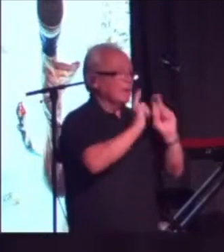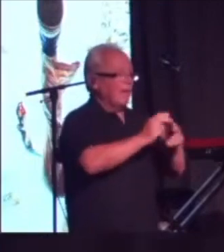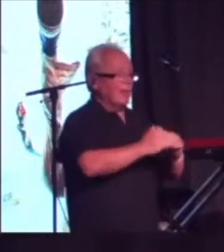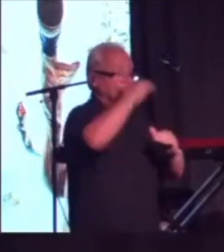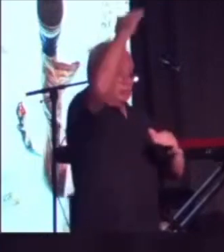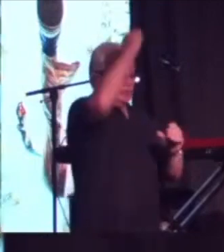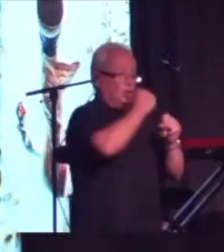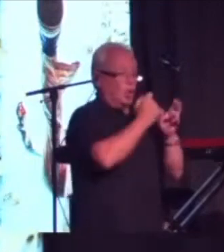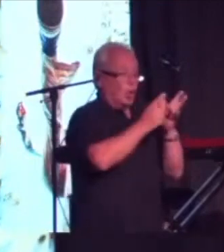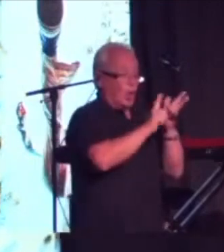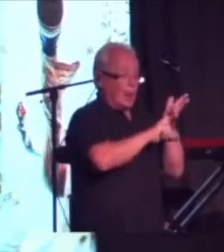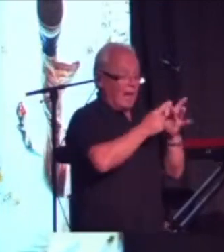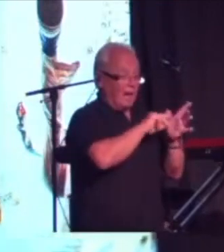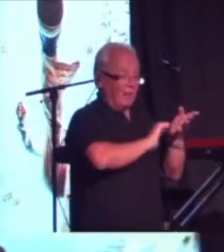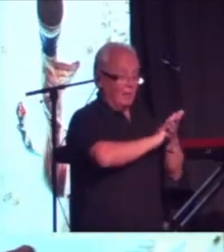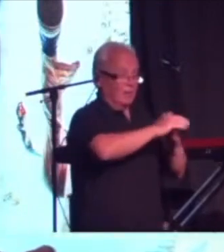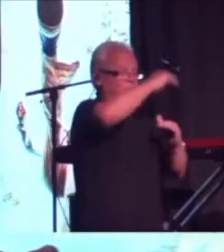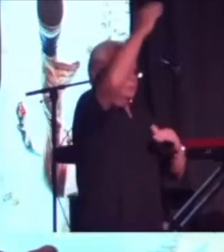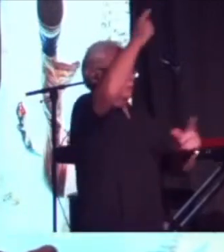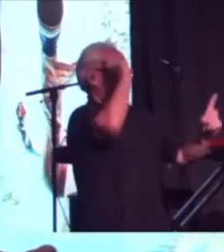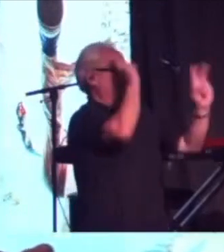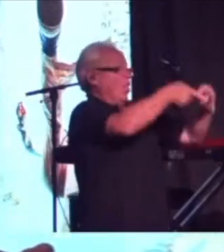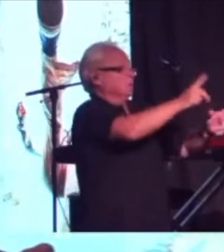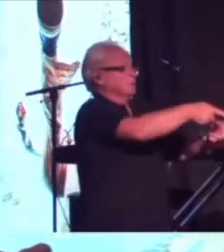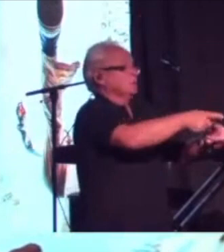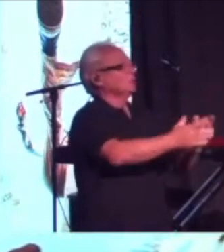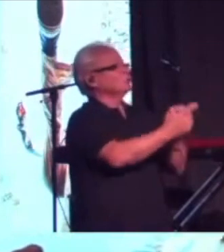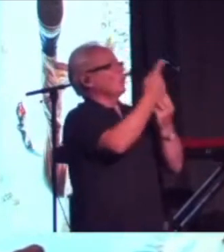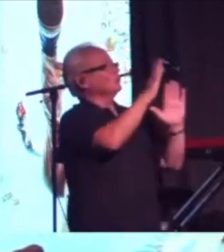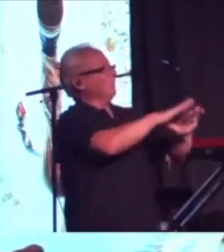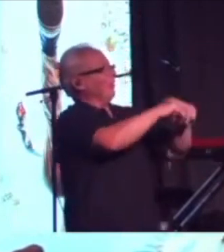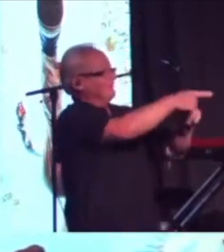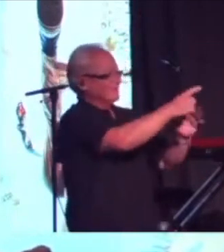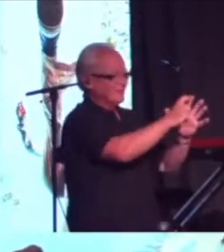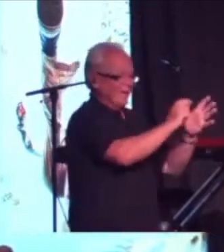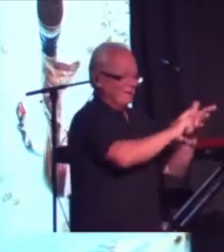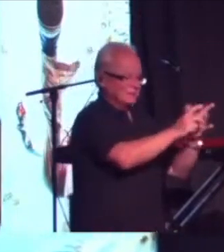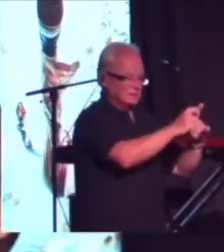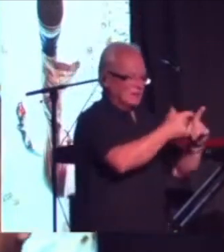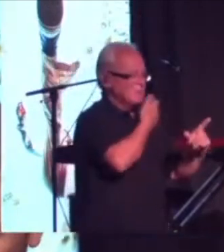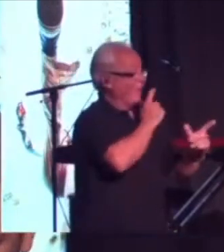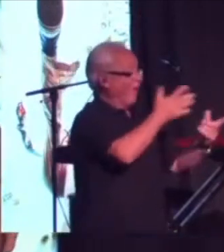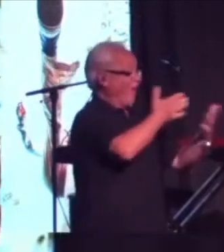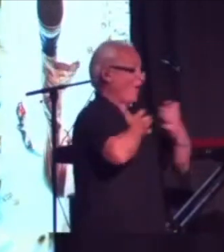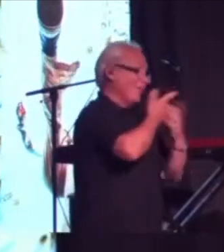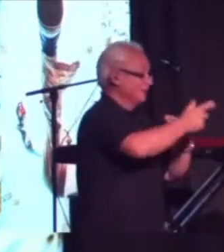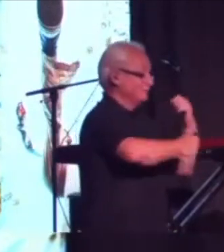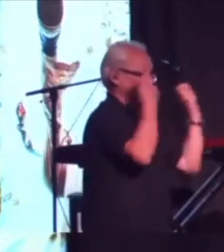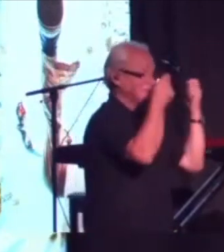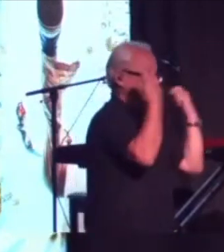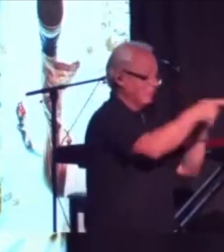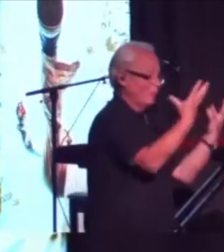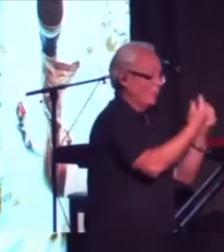killed Goliath and God blessed him and people started to celebrate him, Saul didn't like it.